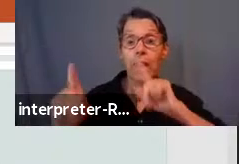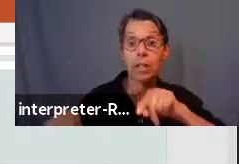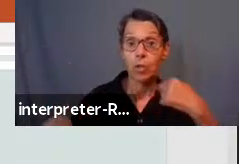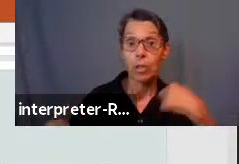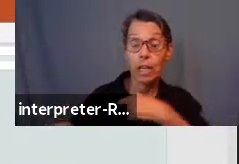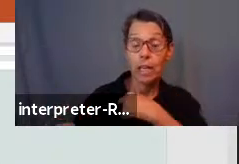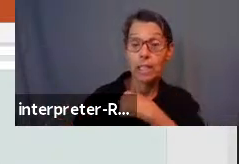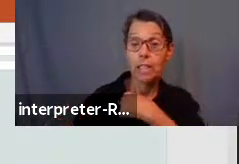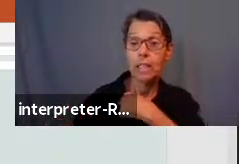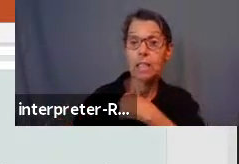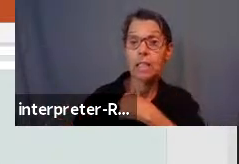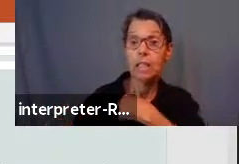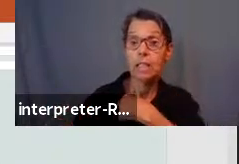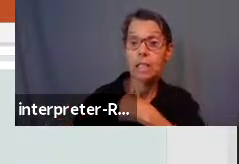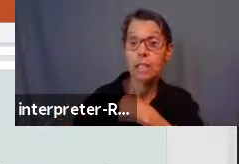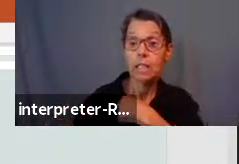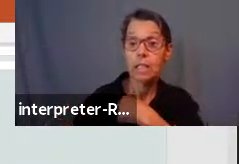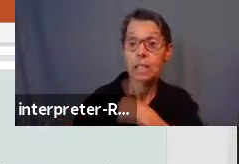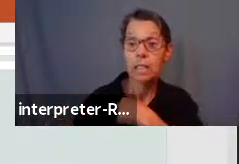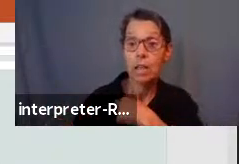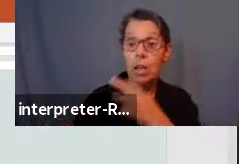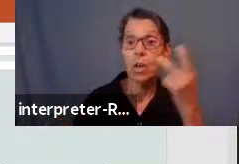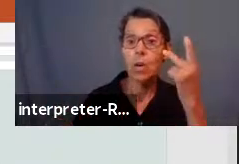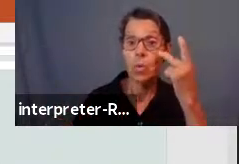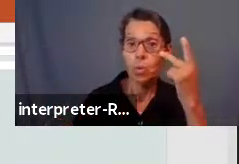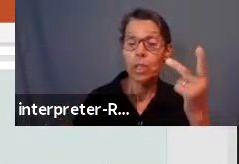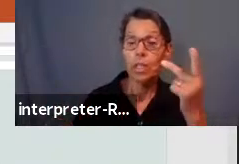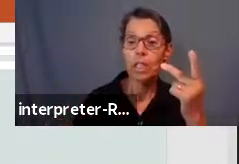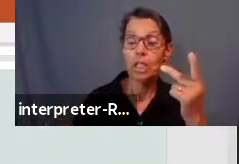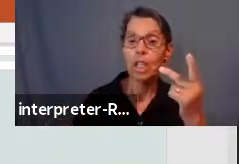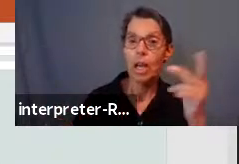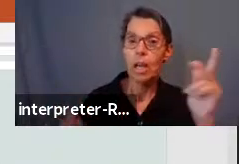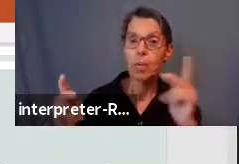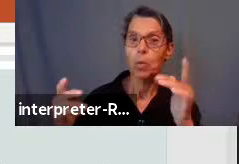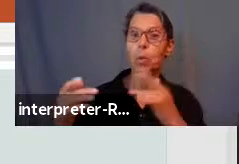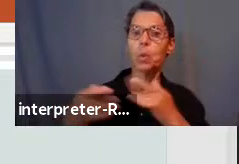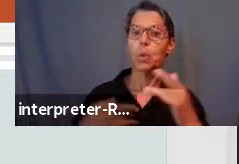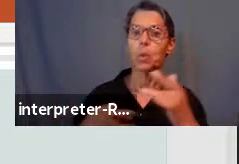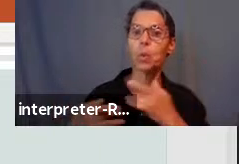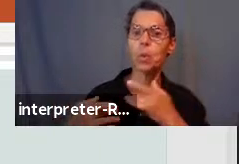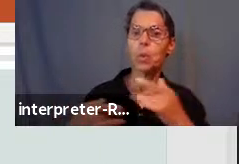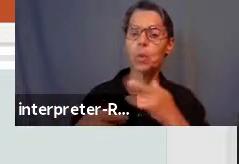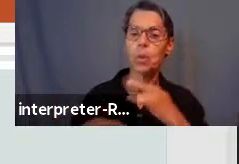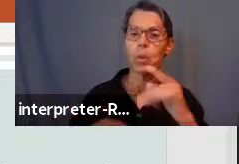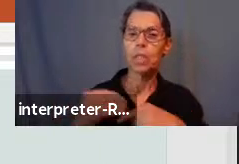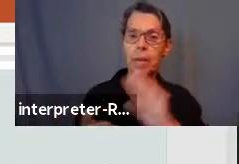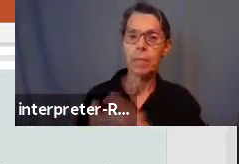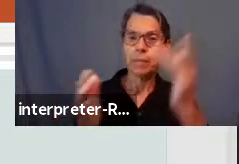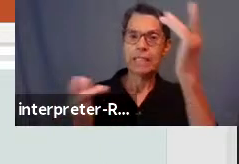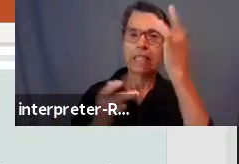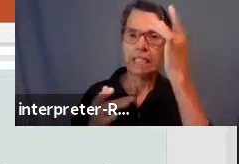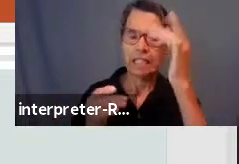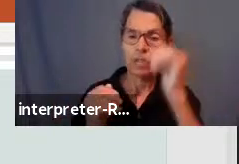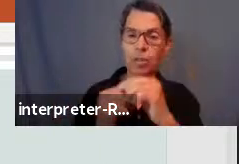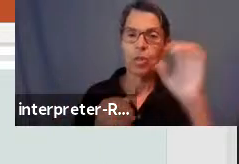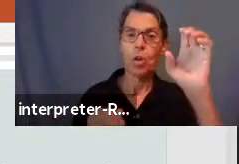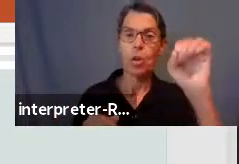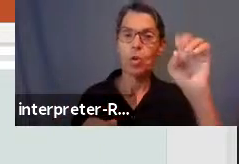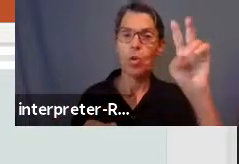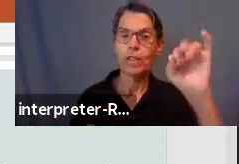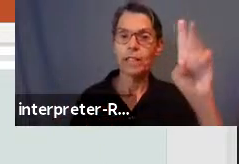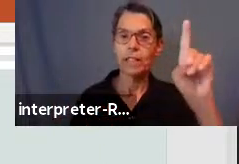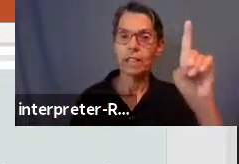actually, a moderate to extreme concern about getting sick with COVID. So we did know there was a portion of our population